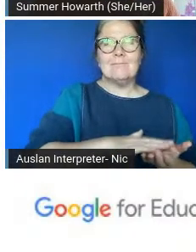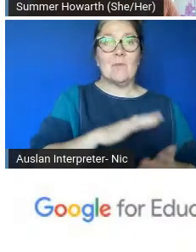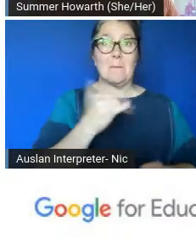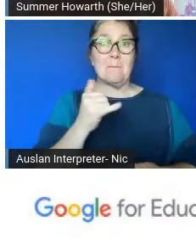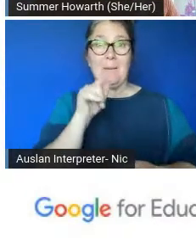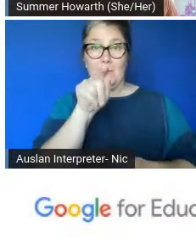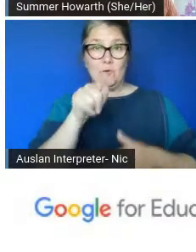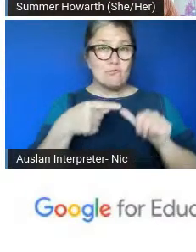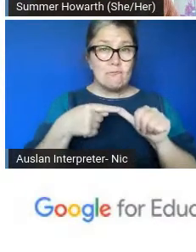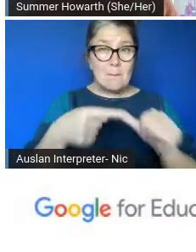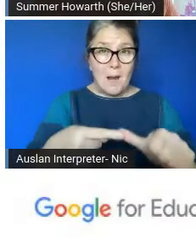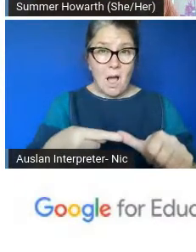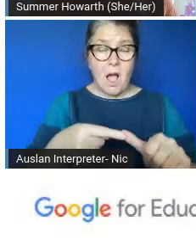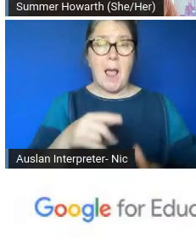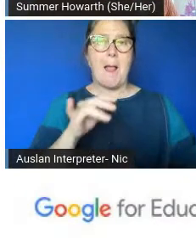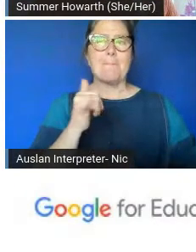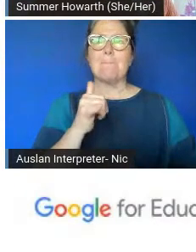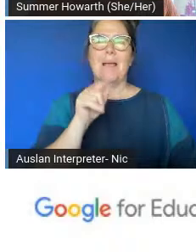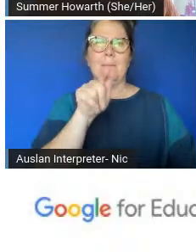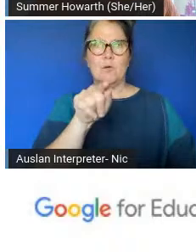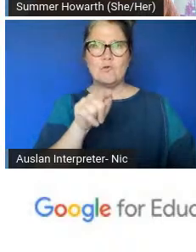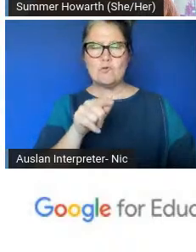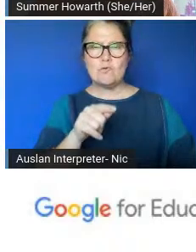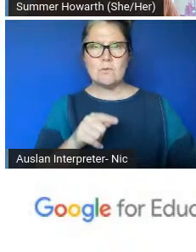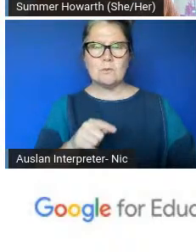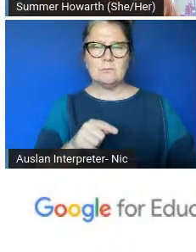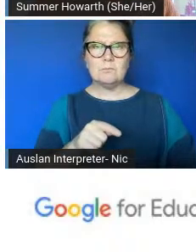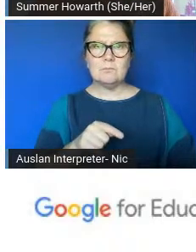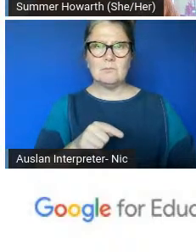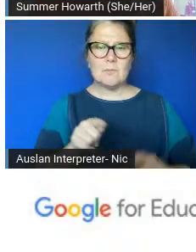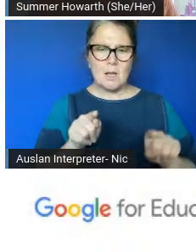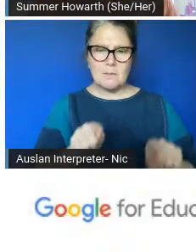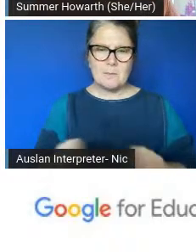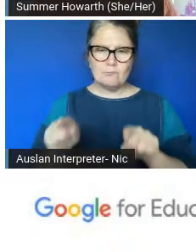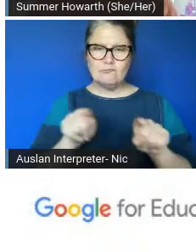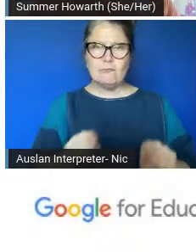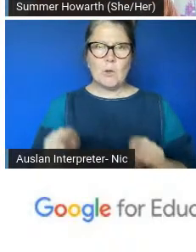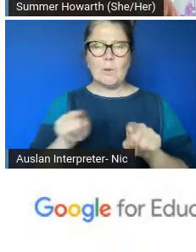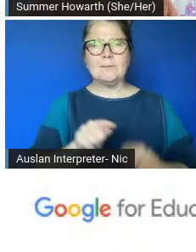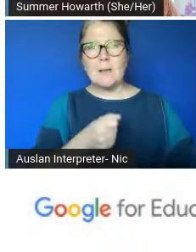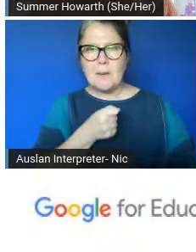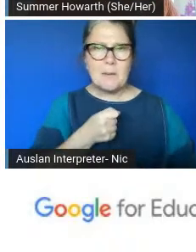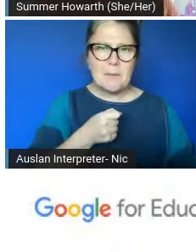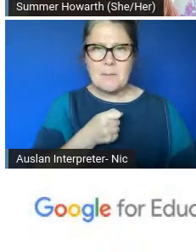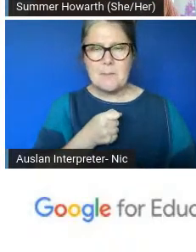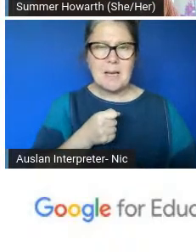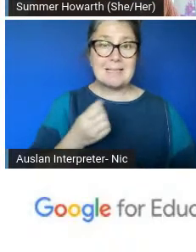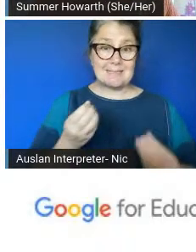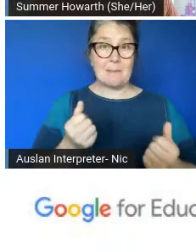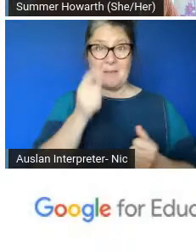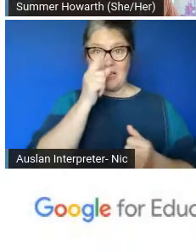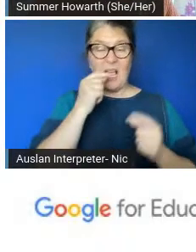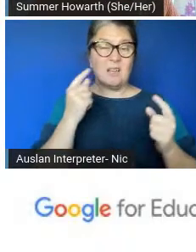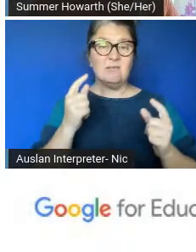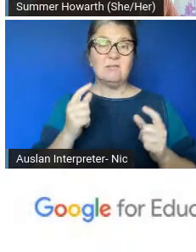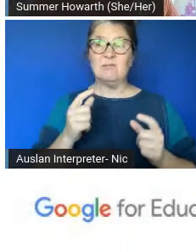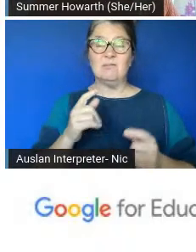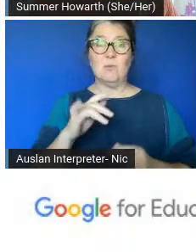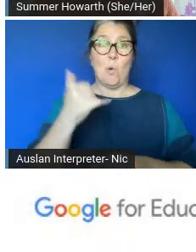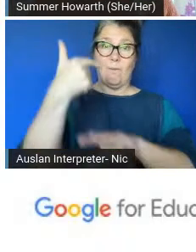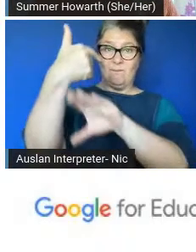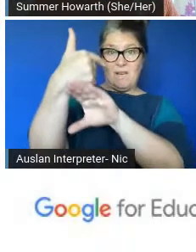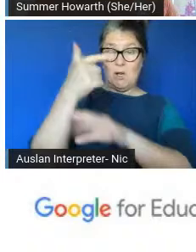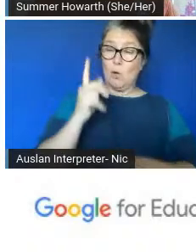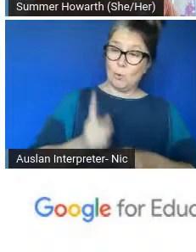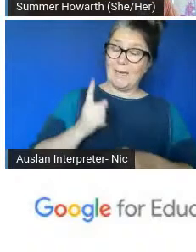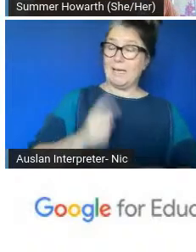this comment. It might be that you would do a recording into this comment, and there are some really nice audio. You might do a little video really quickly